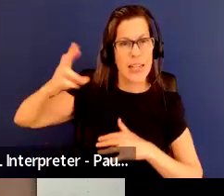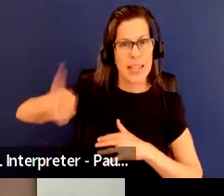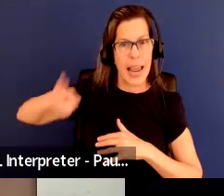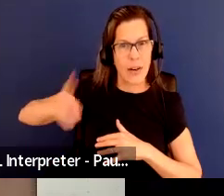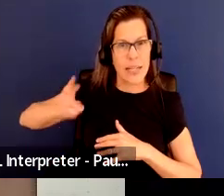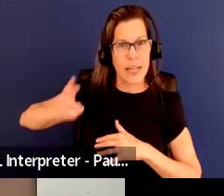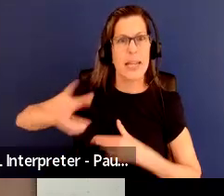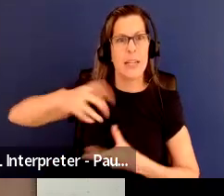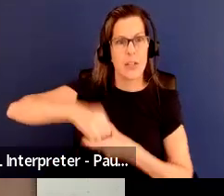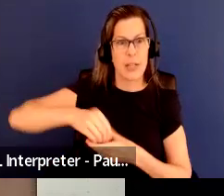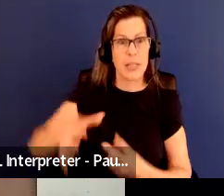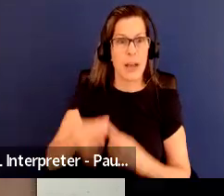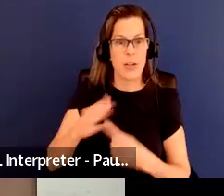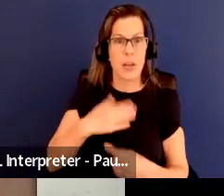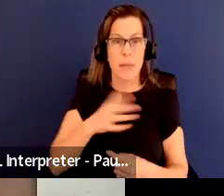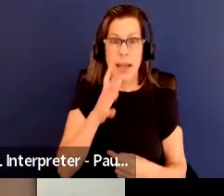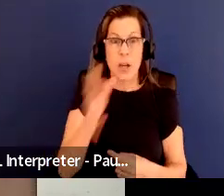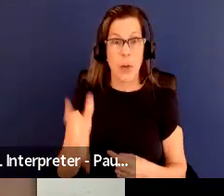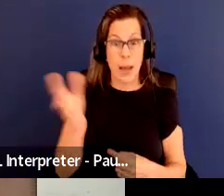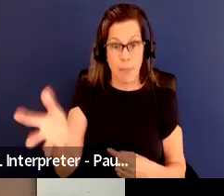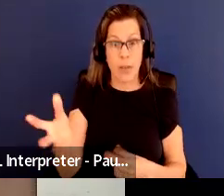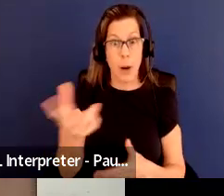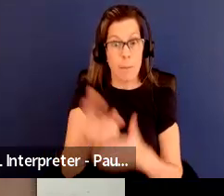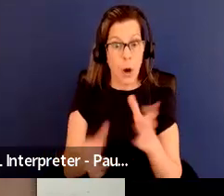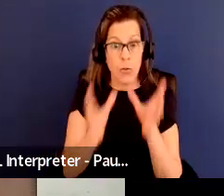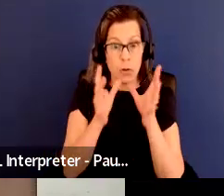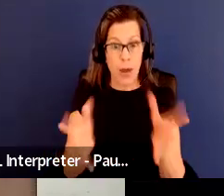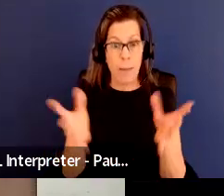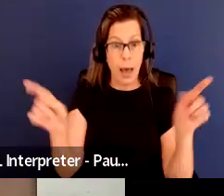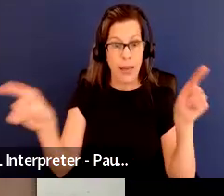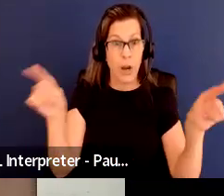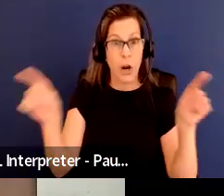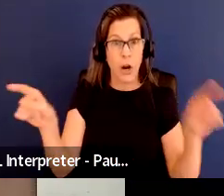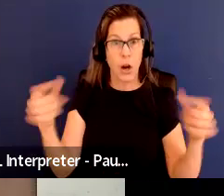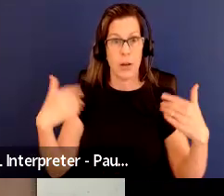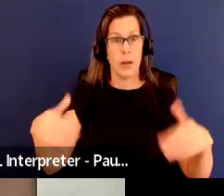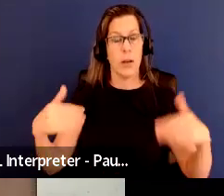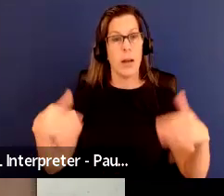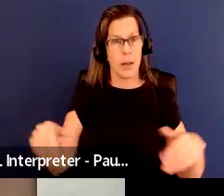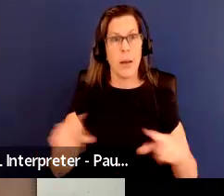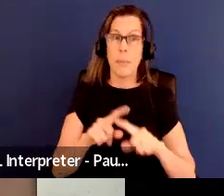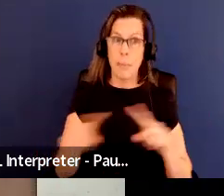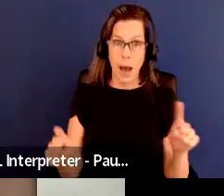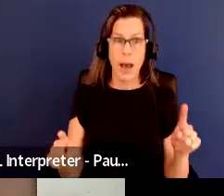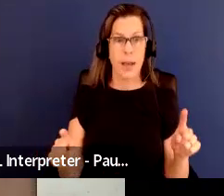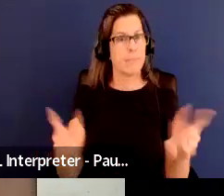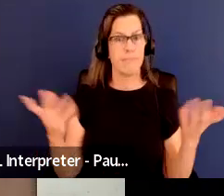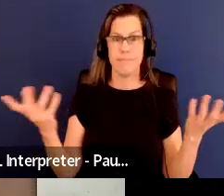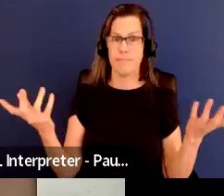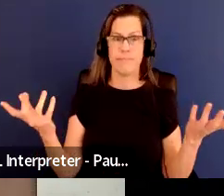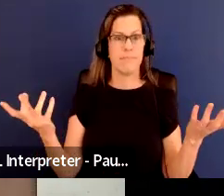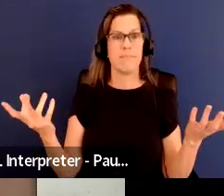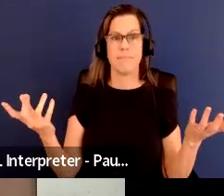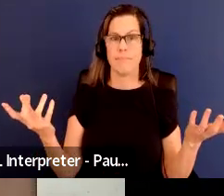and especially my grandmothers, both of my grandmothers, but yet don't know what